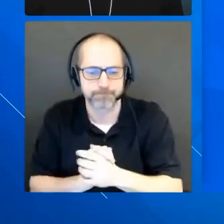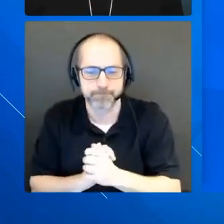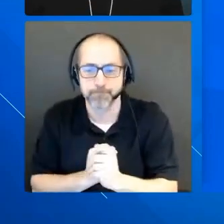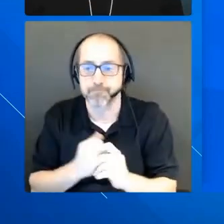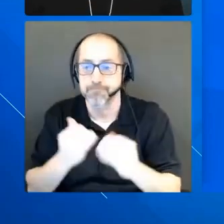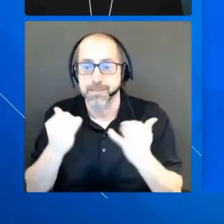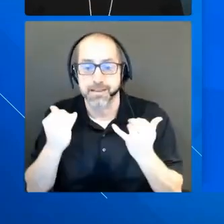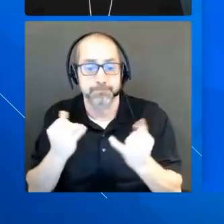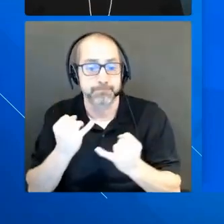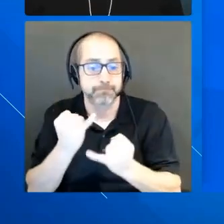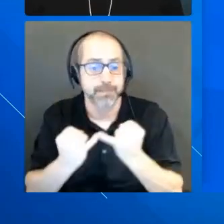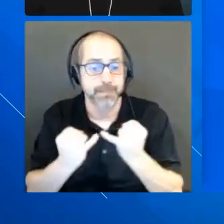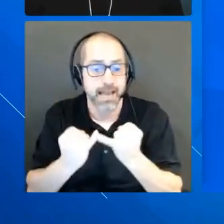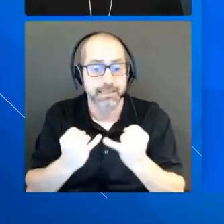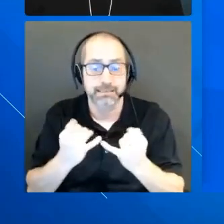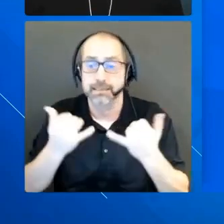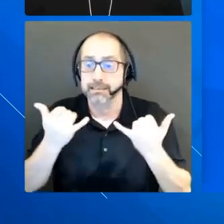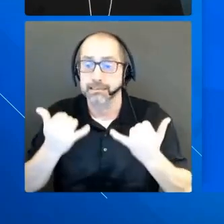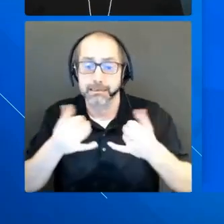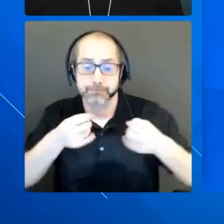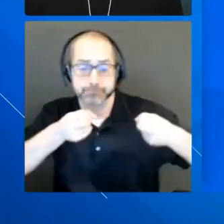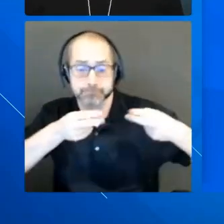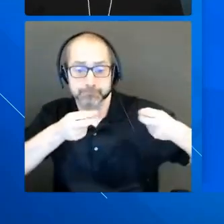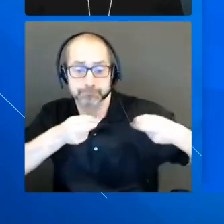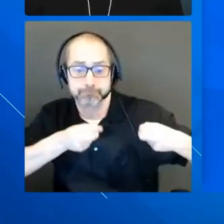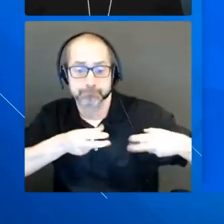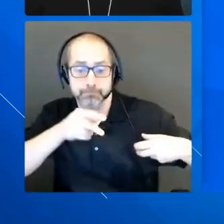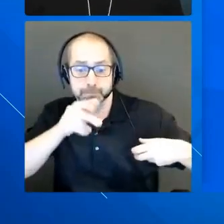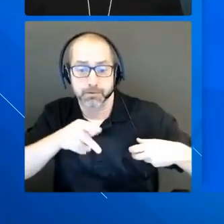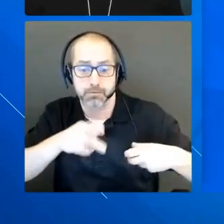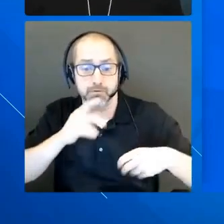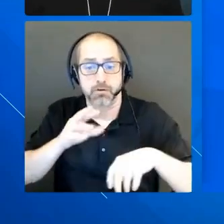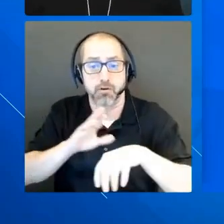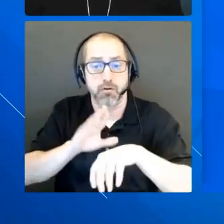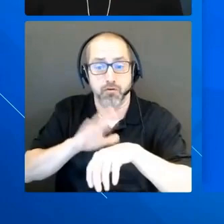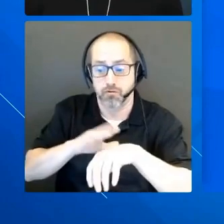Finally, you'll find a copy of this slide deck under the resources section on the right.